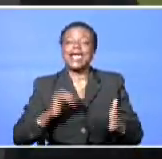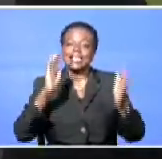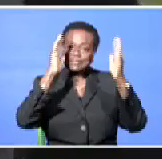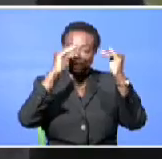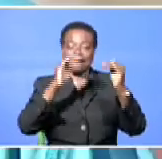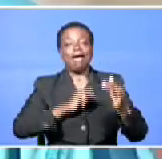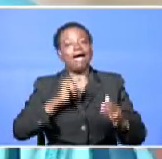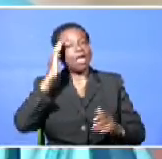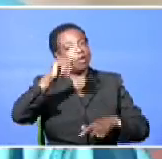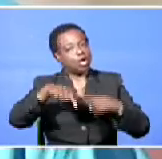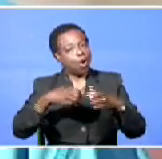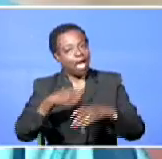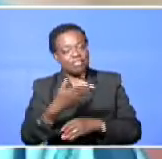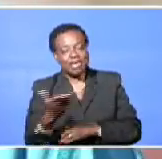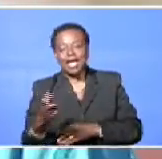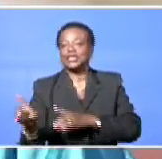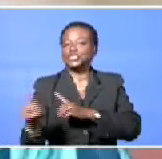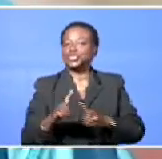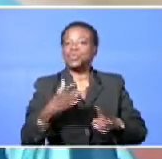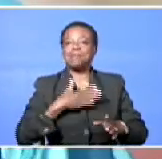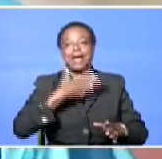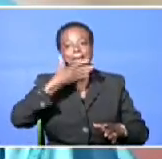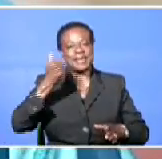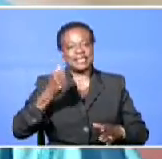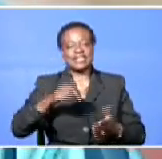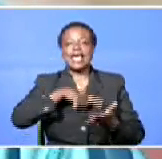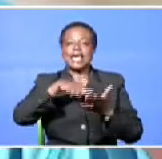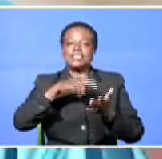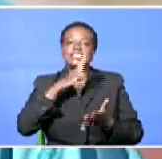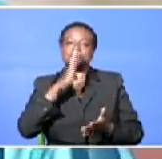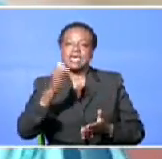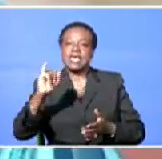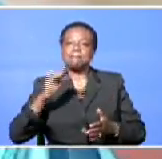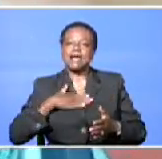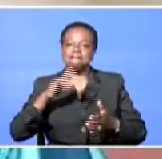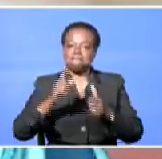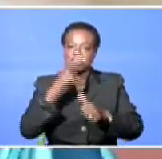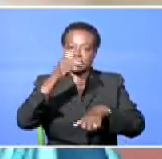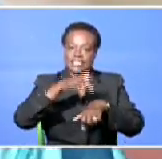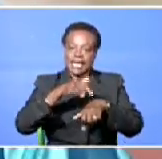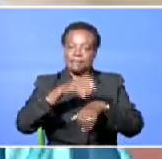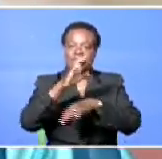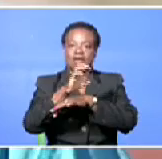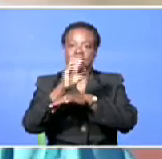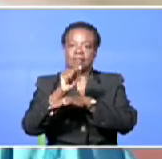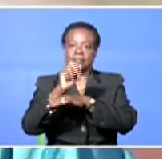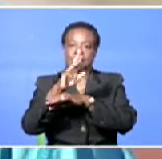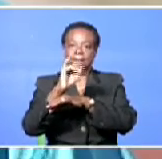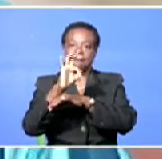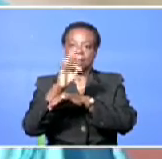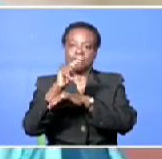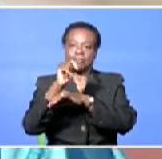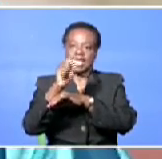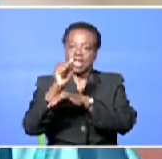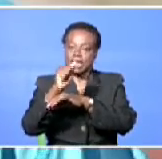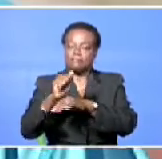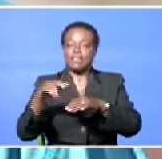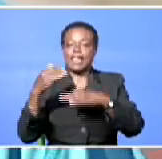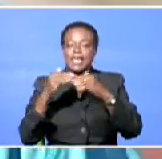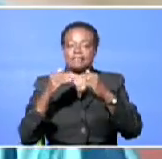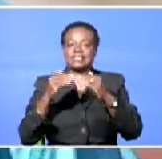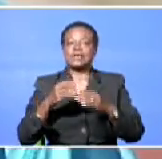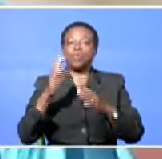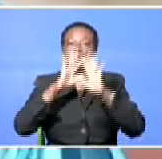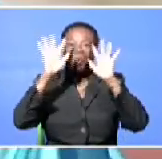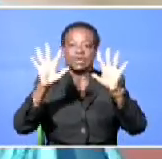there and do my best. This being my first time at the Carifta level is such a wonderful experience for me.